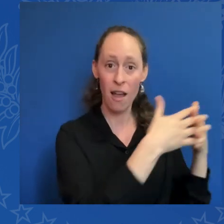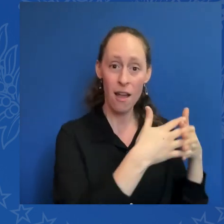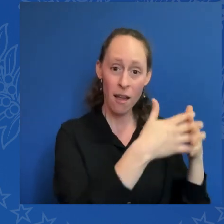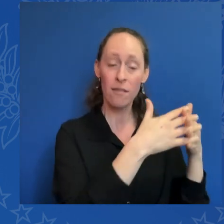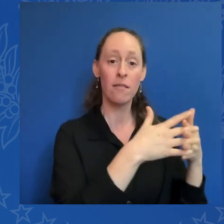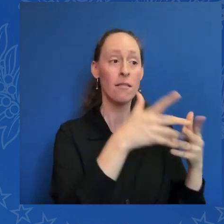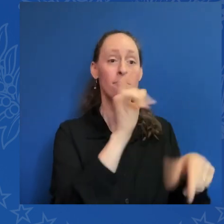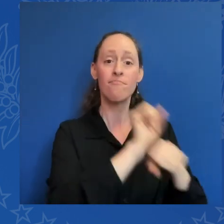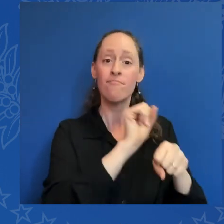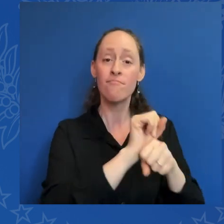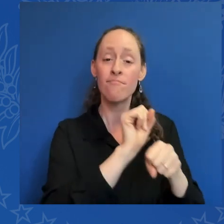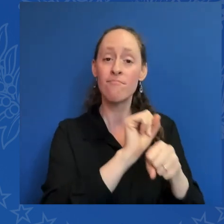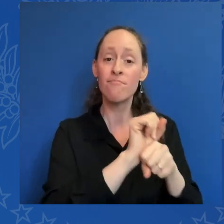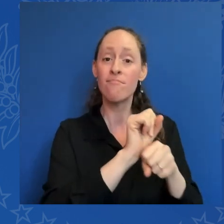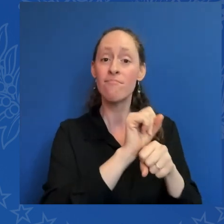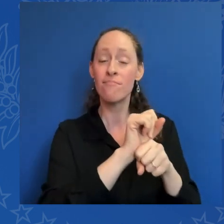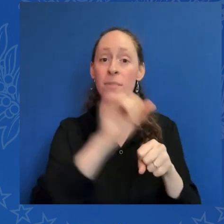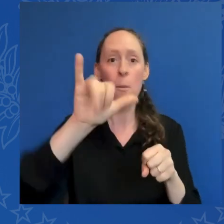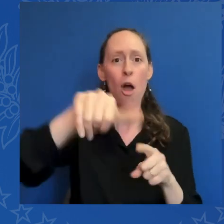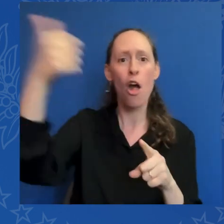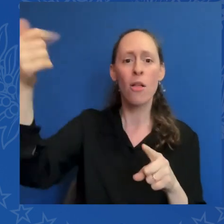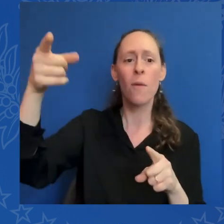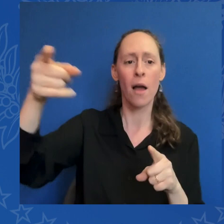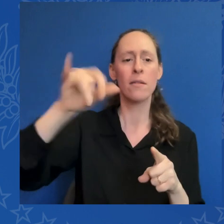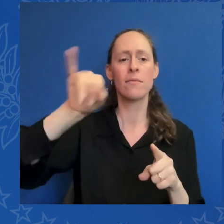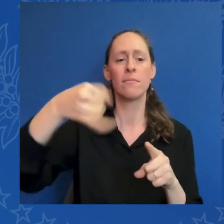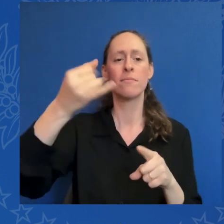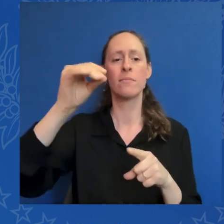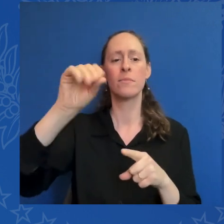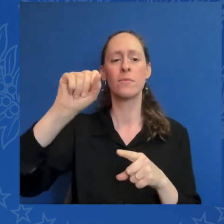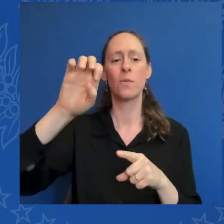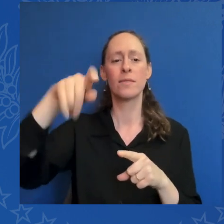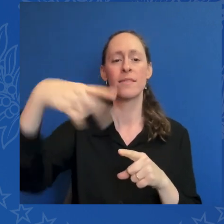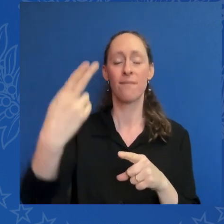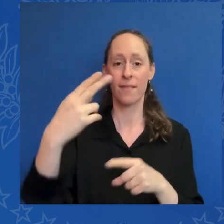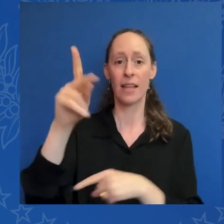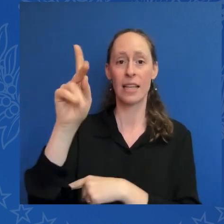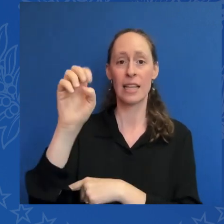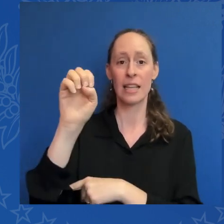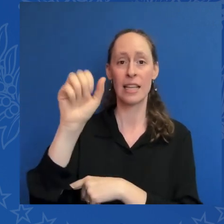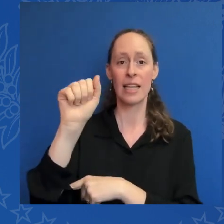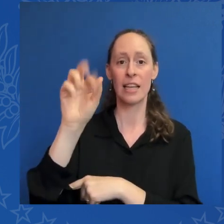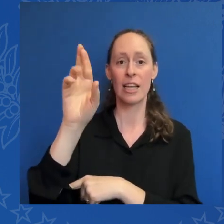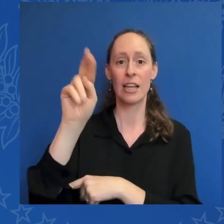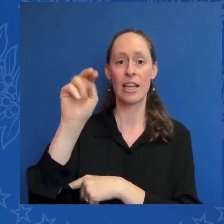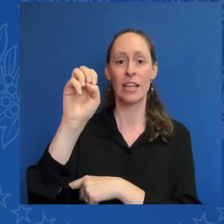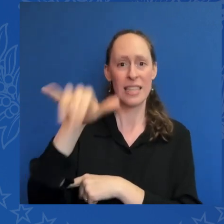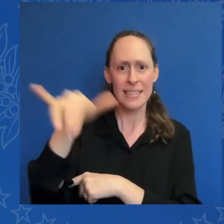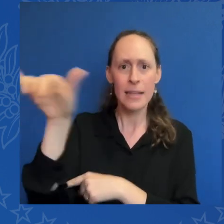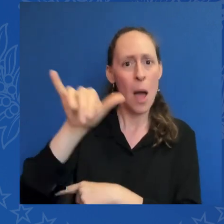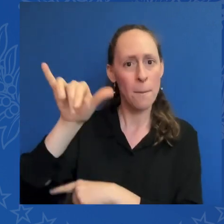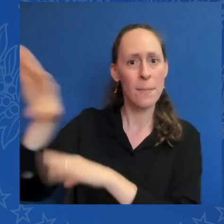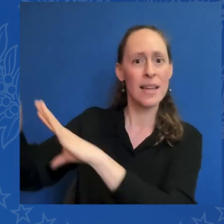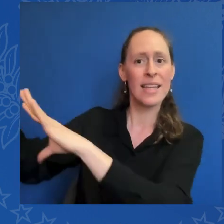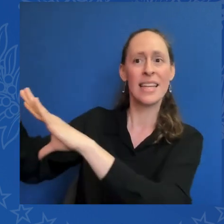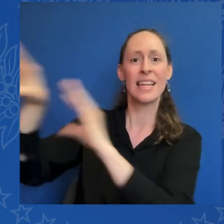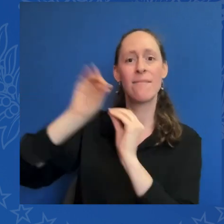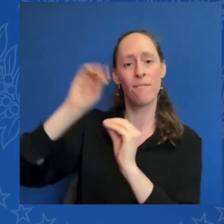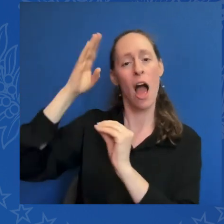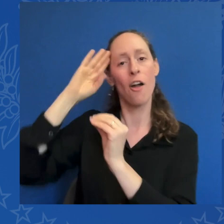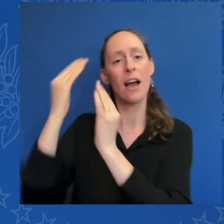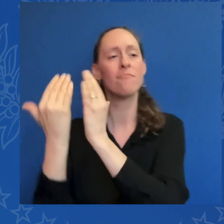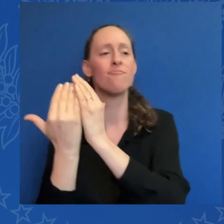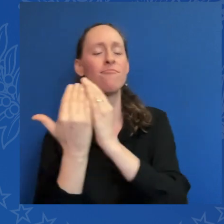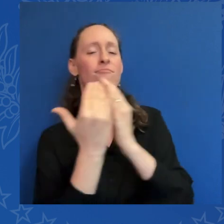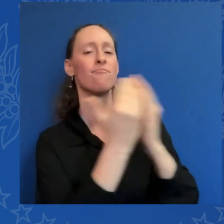my great-great-grandfather was a shoemaker, Owen. And he sailed on the Carolyn Reed,